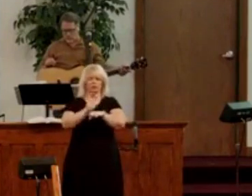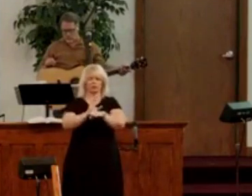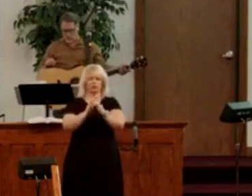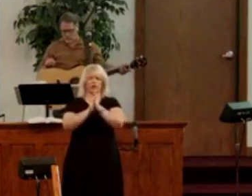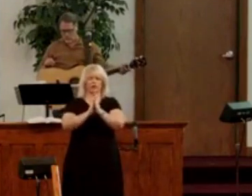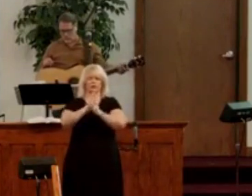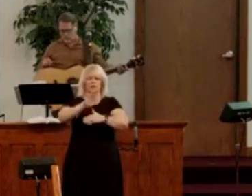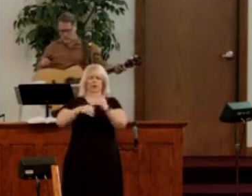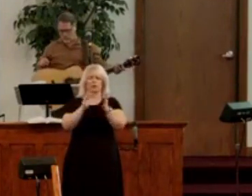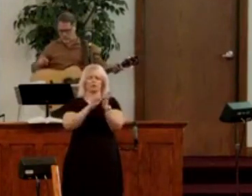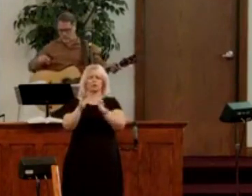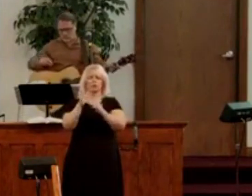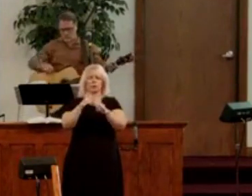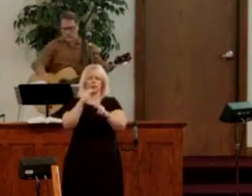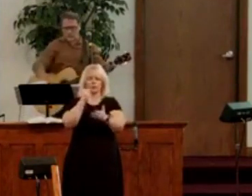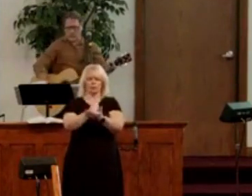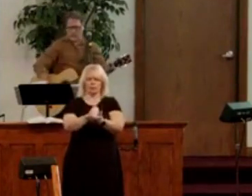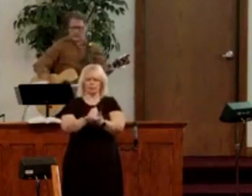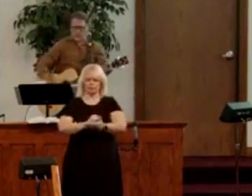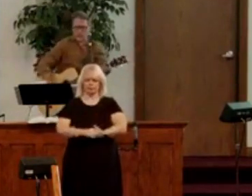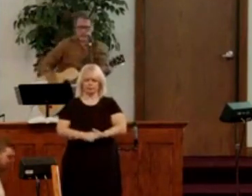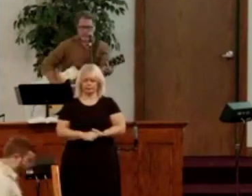things in Jesus' name. Amen.